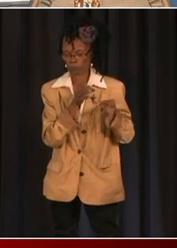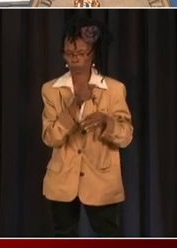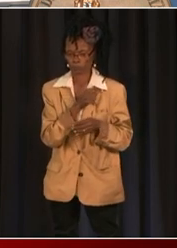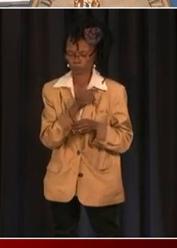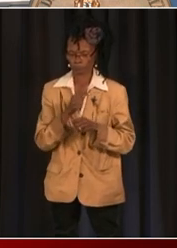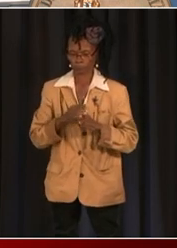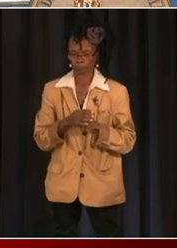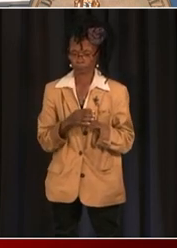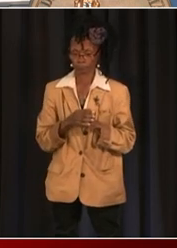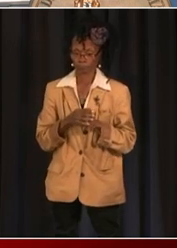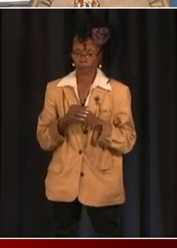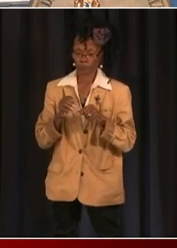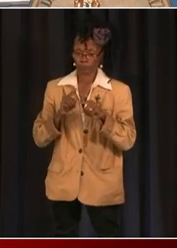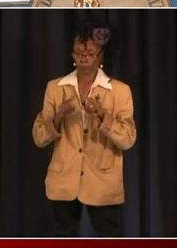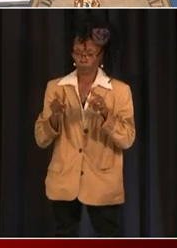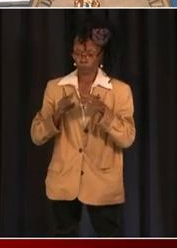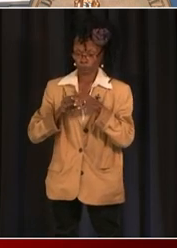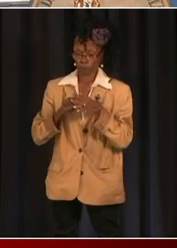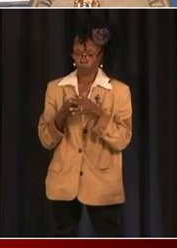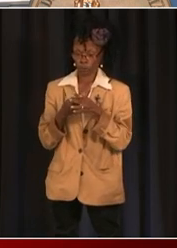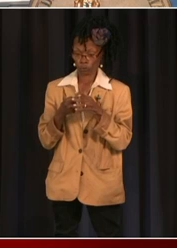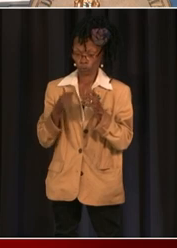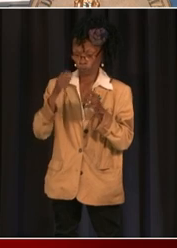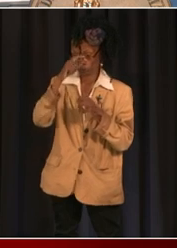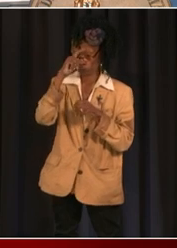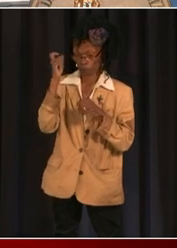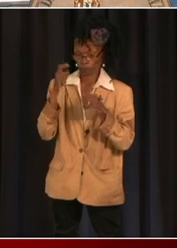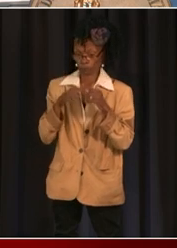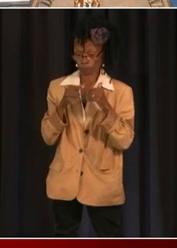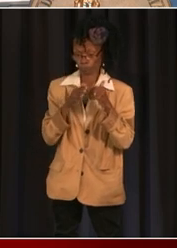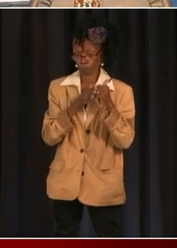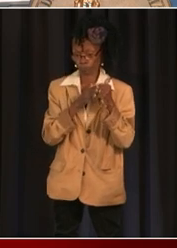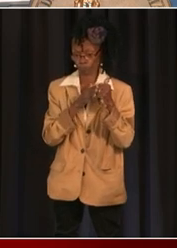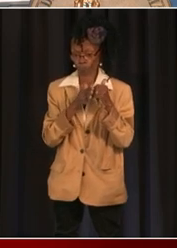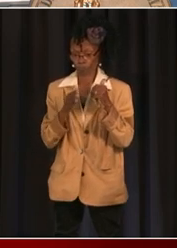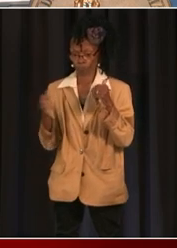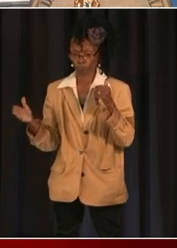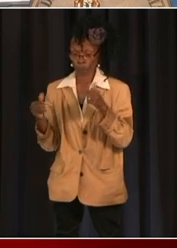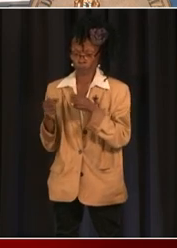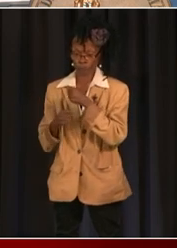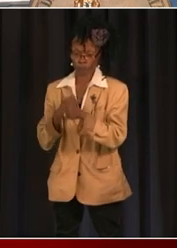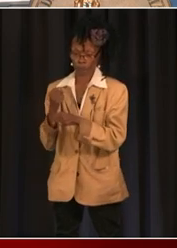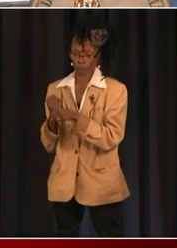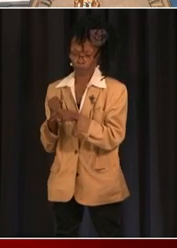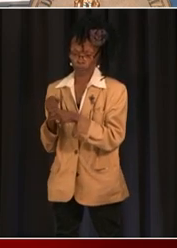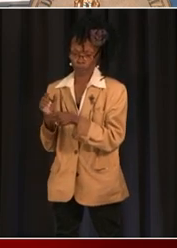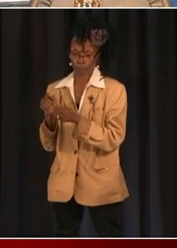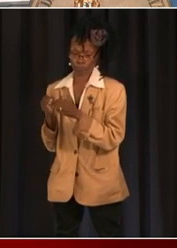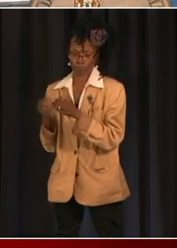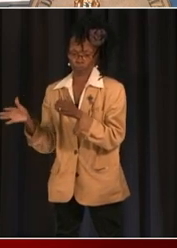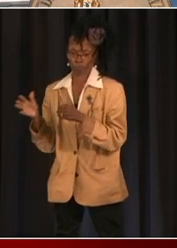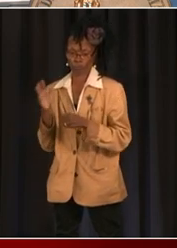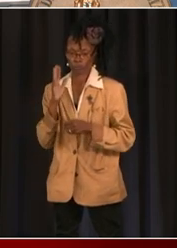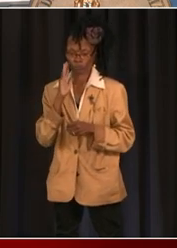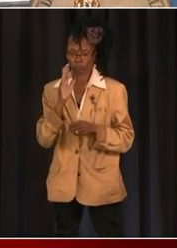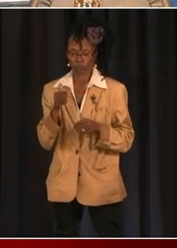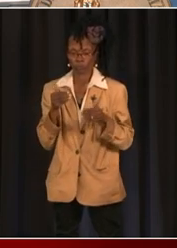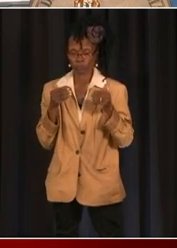with this summer and throughout the next several years about how to accelerate learning.